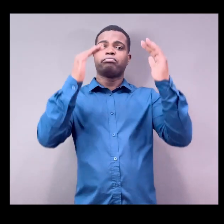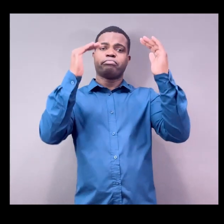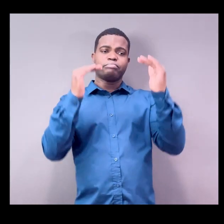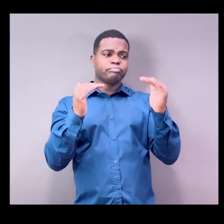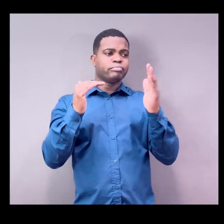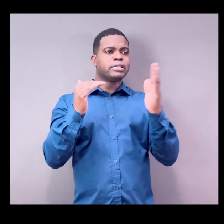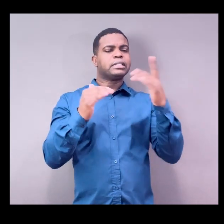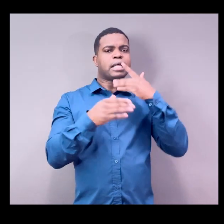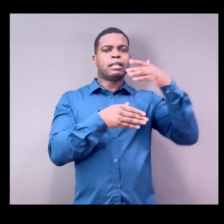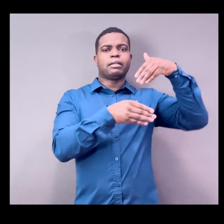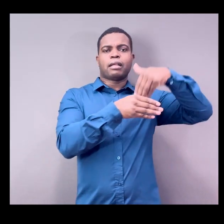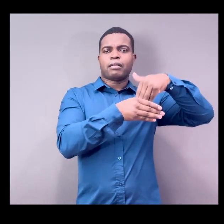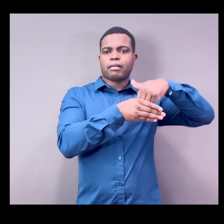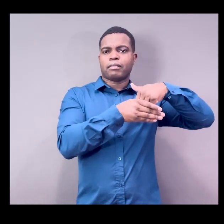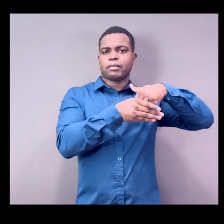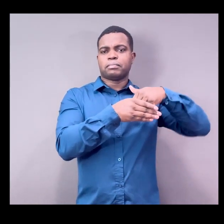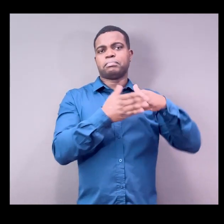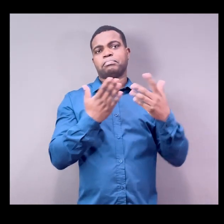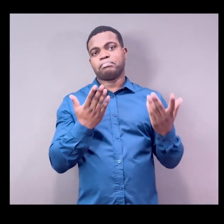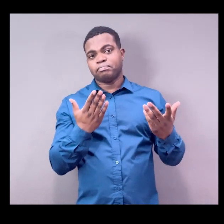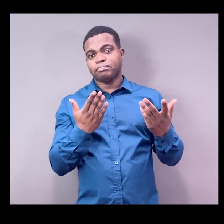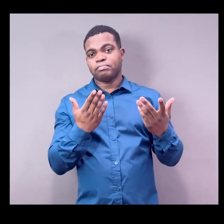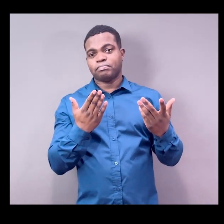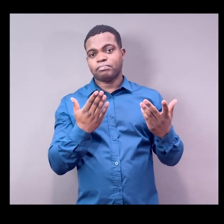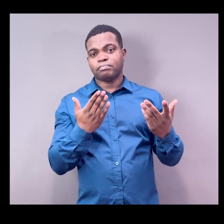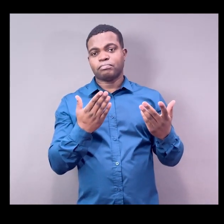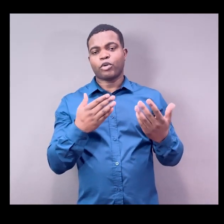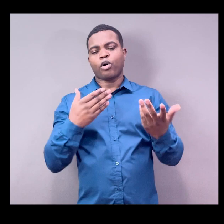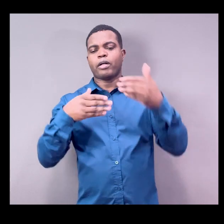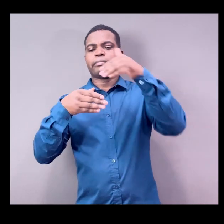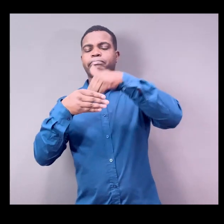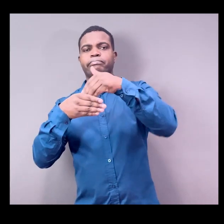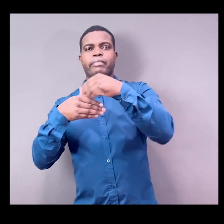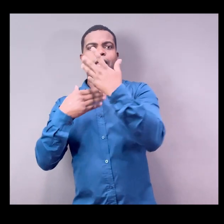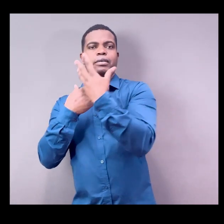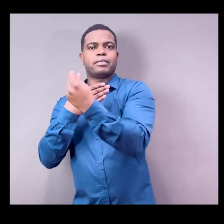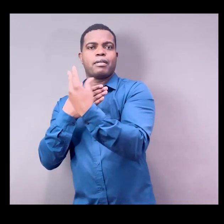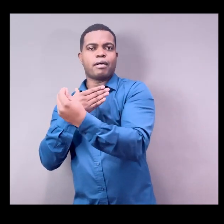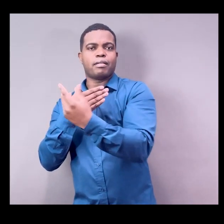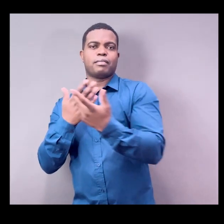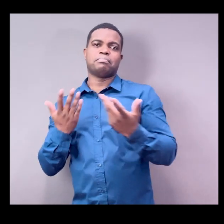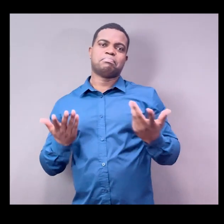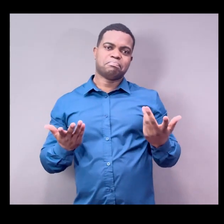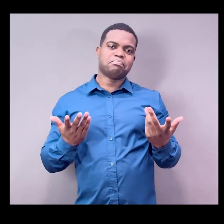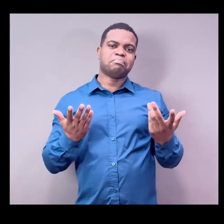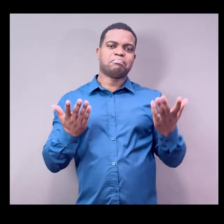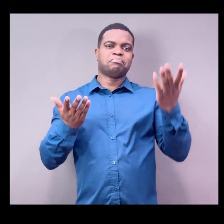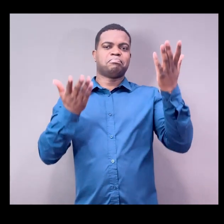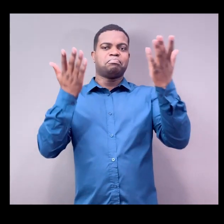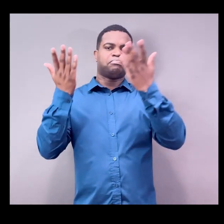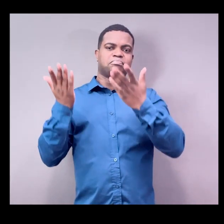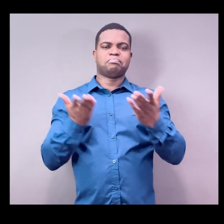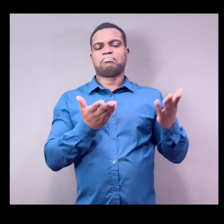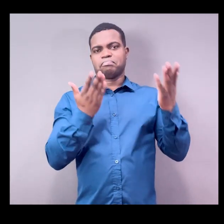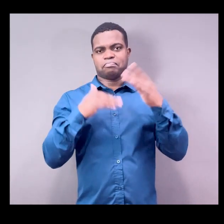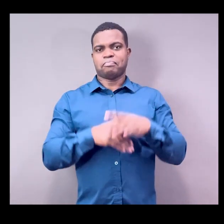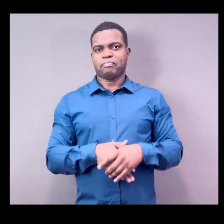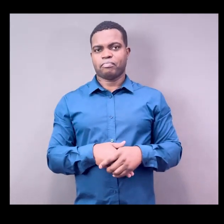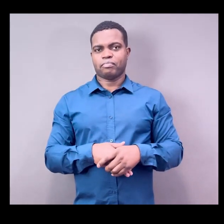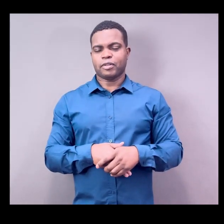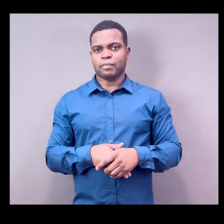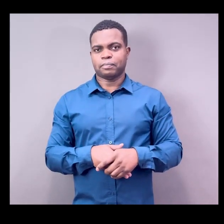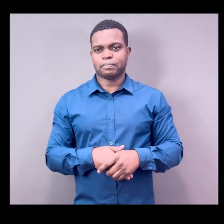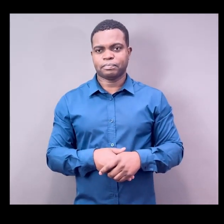side, the upper quadrant as internal, the lower quadrant as external. Now you need